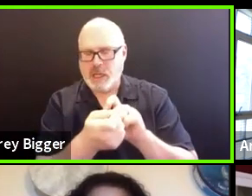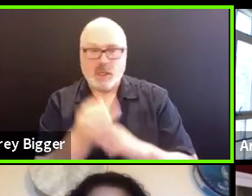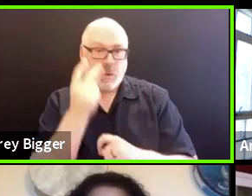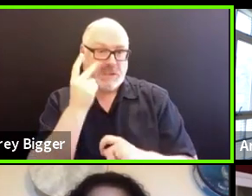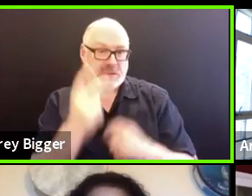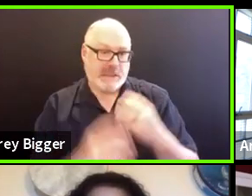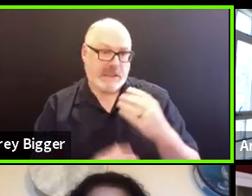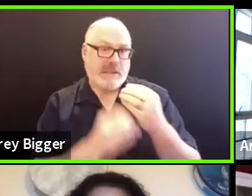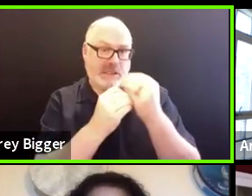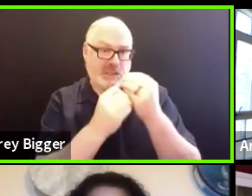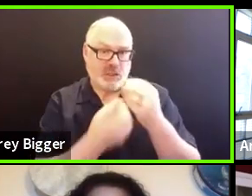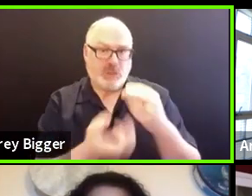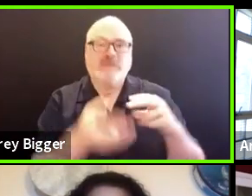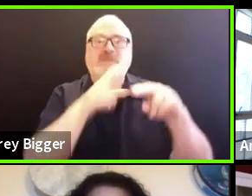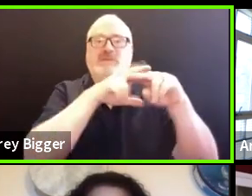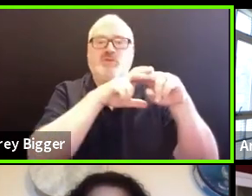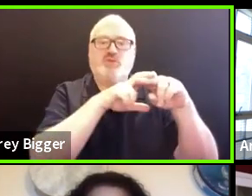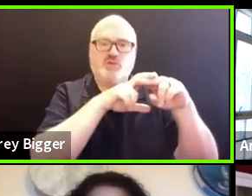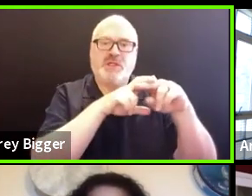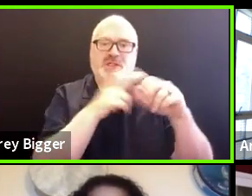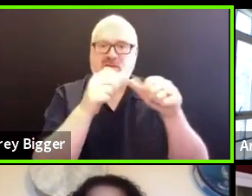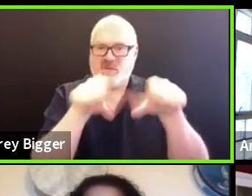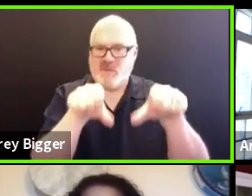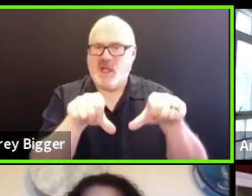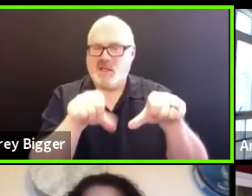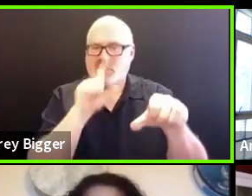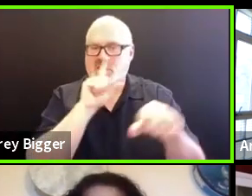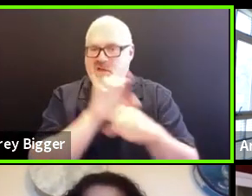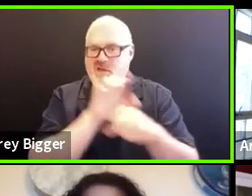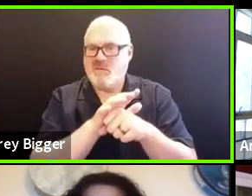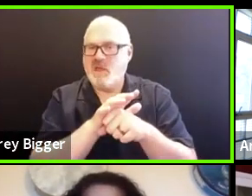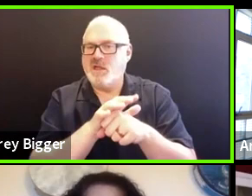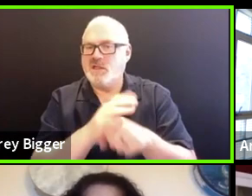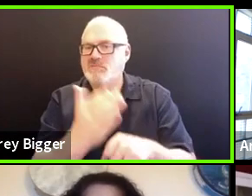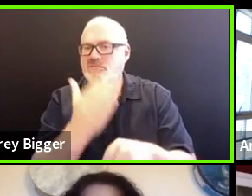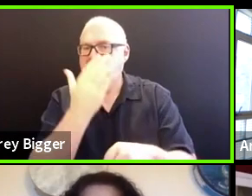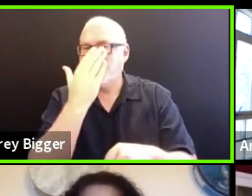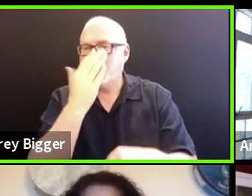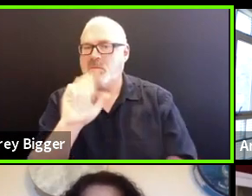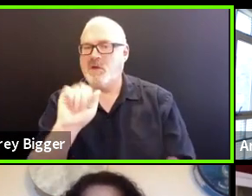additional inflow of deposits and confirmations as we head towards August.